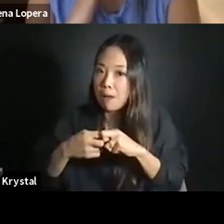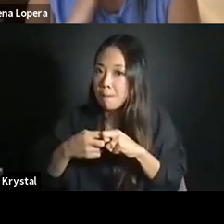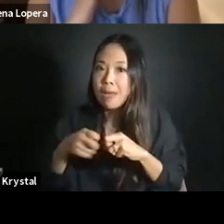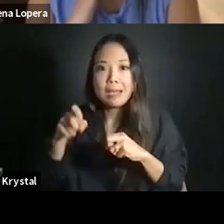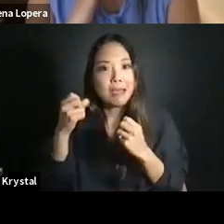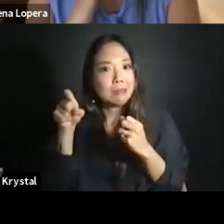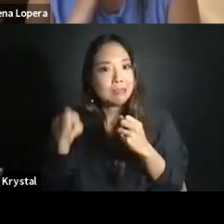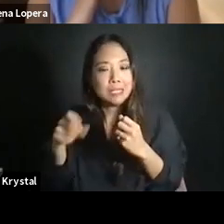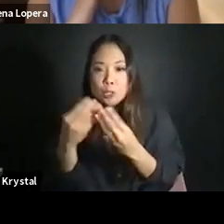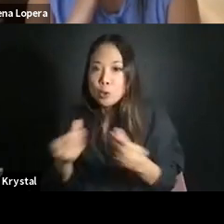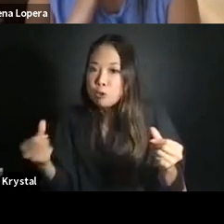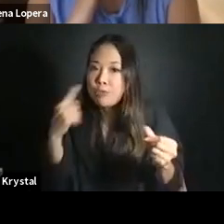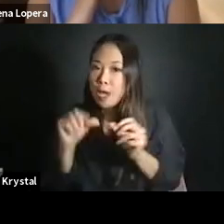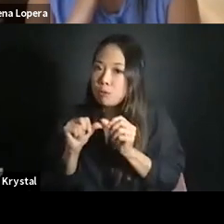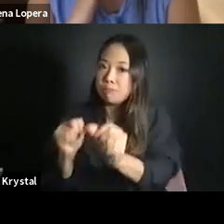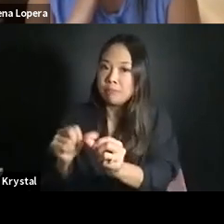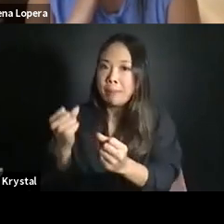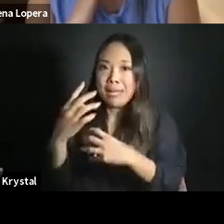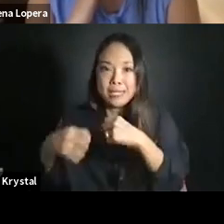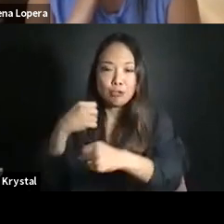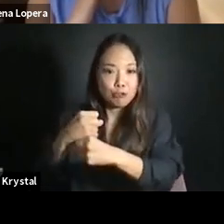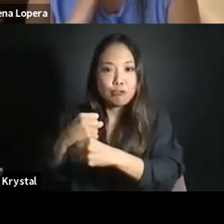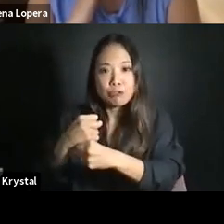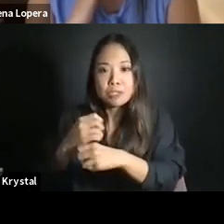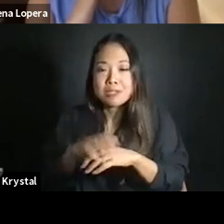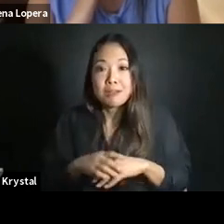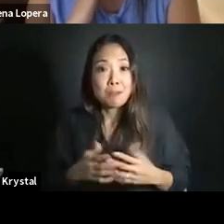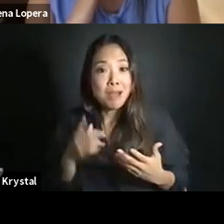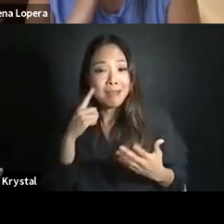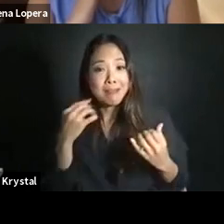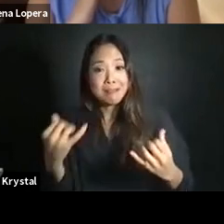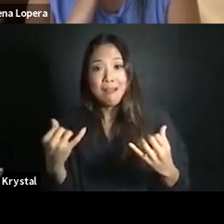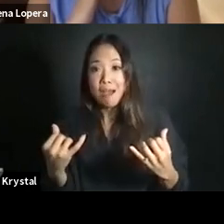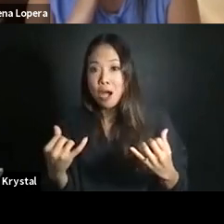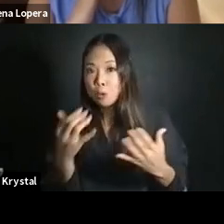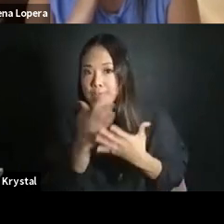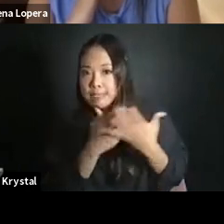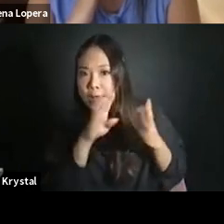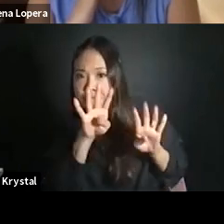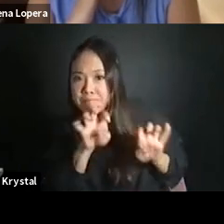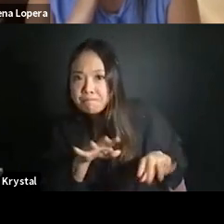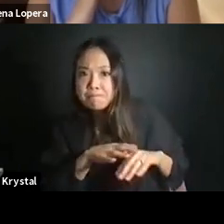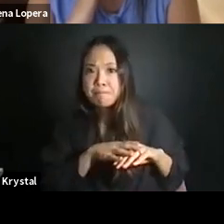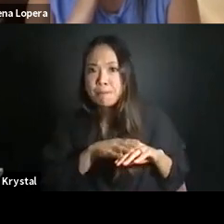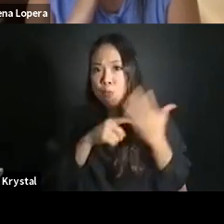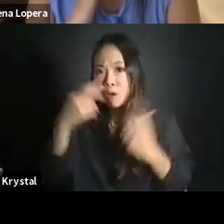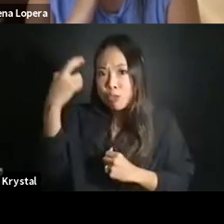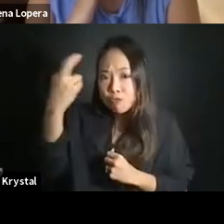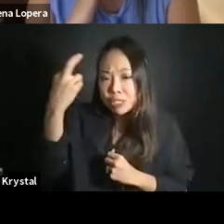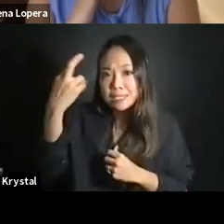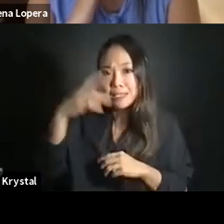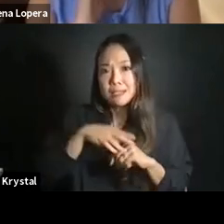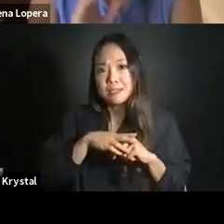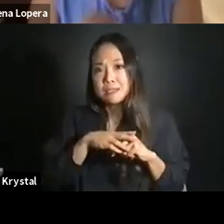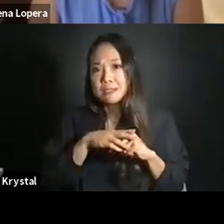includes and and many factors i don't think we have figured out exactly what all the drivers are and what are our